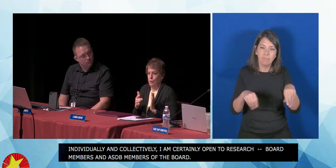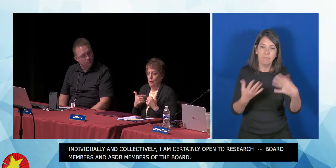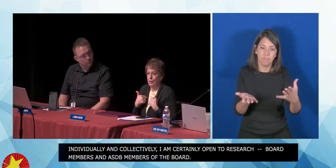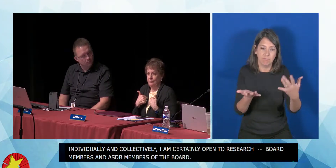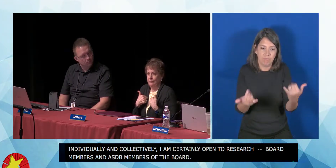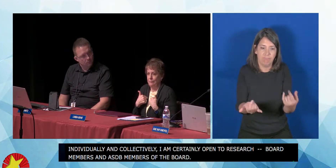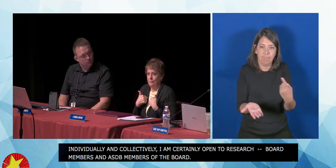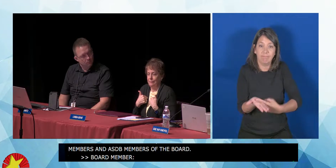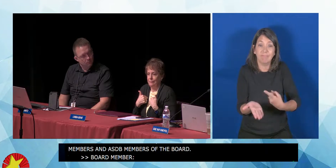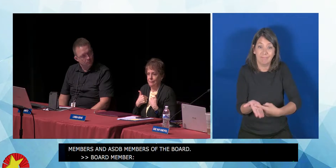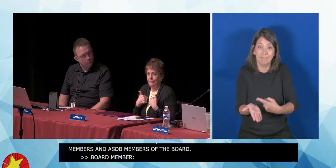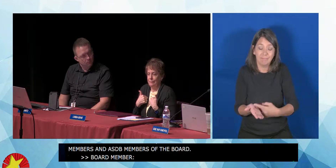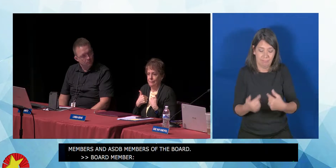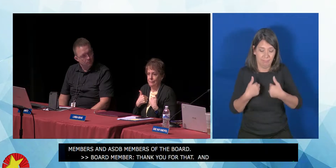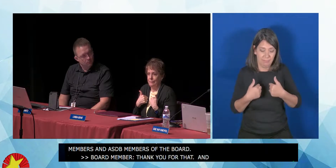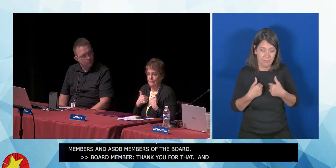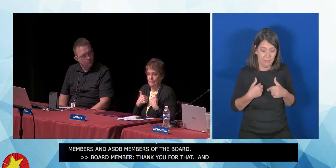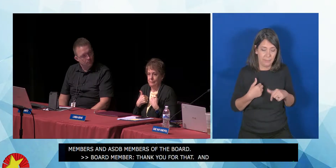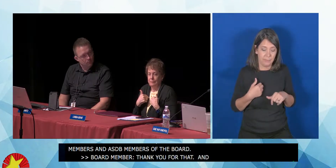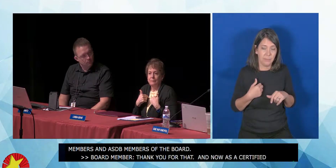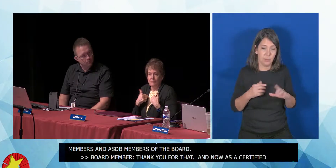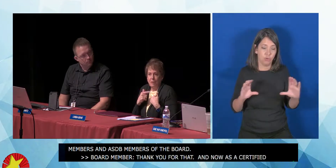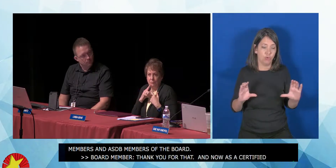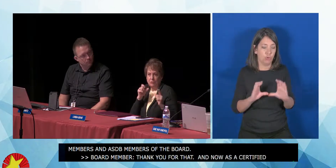a certified deaf interpreter,